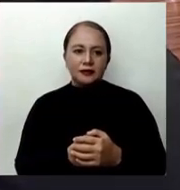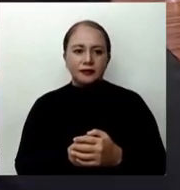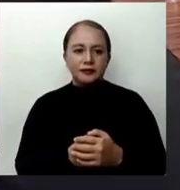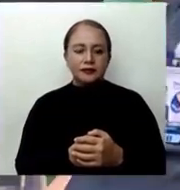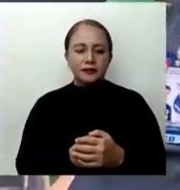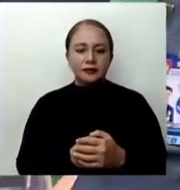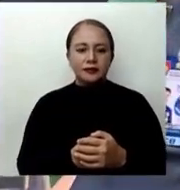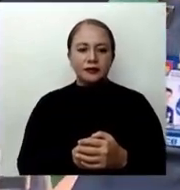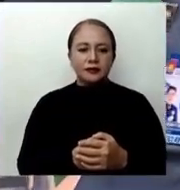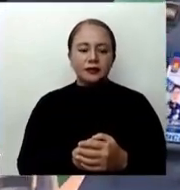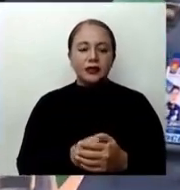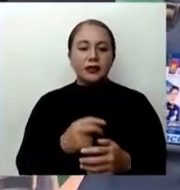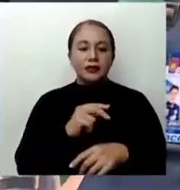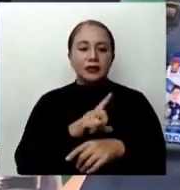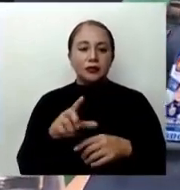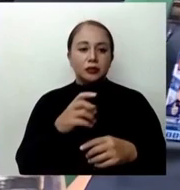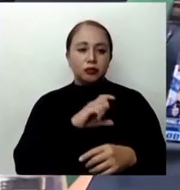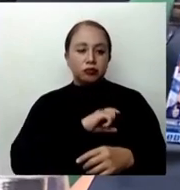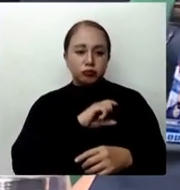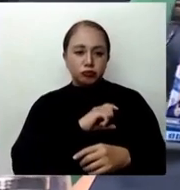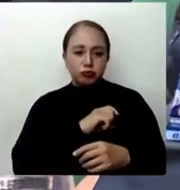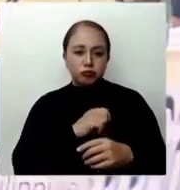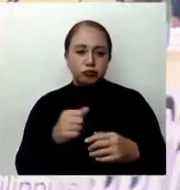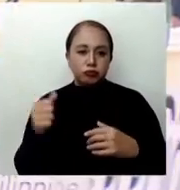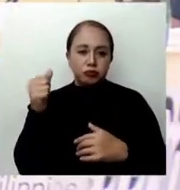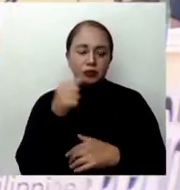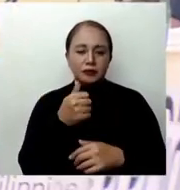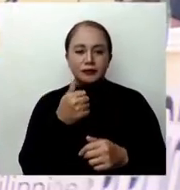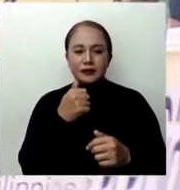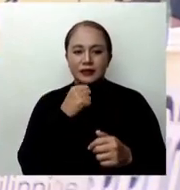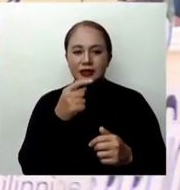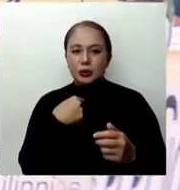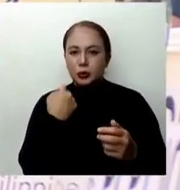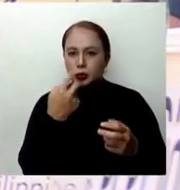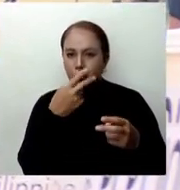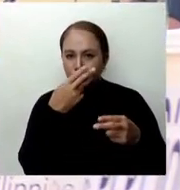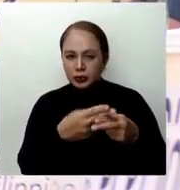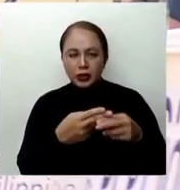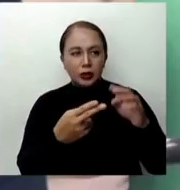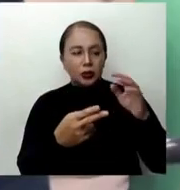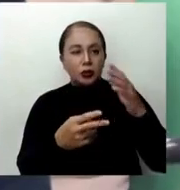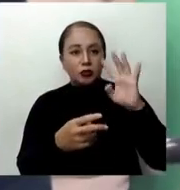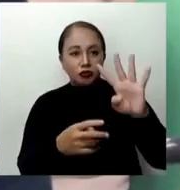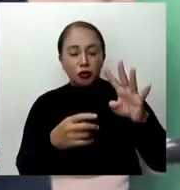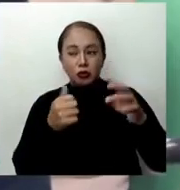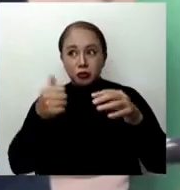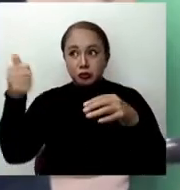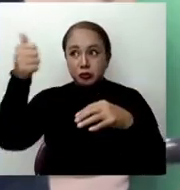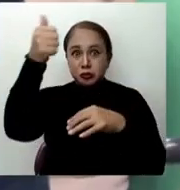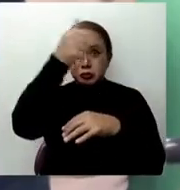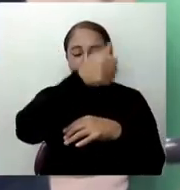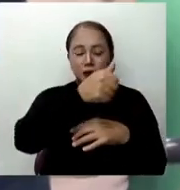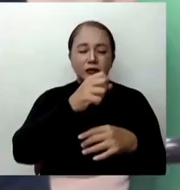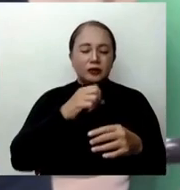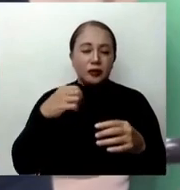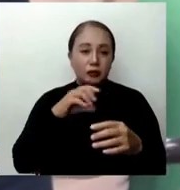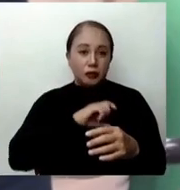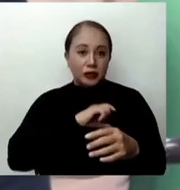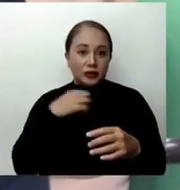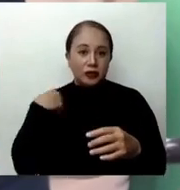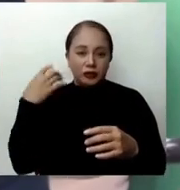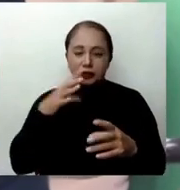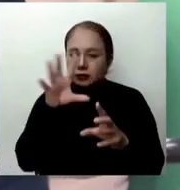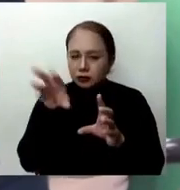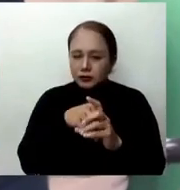The National Police Commission, meanwhile, refused to name the four high-ranking police officers who were linked to the drug